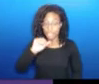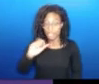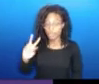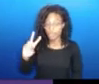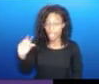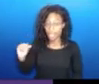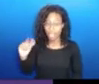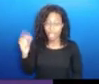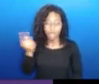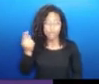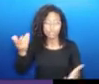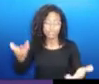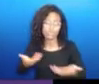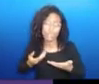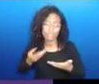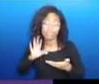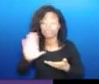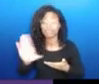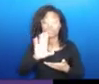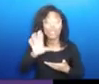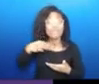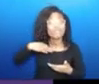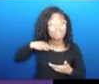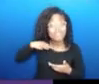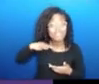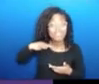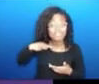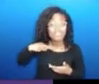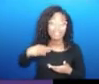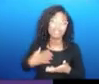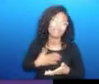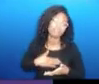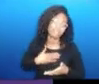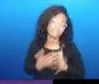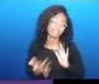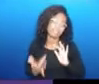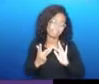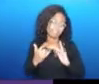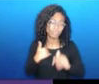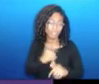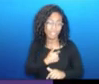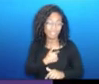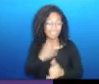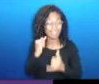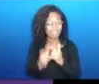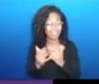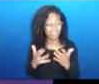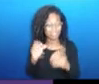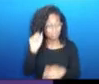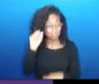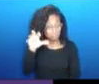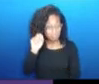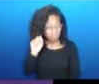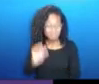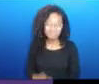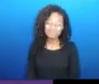always welcoming volunteers, so gladly connect with us. The last thing I'll leave you with is,